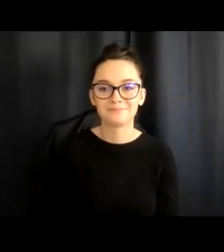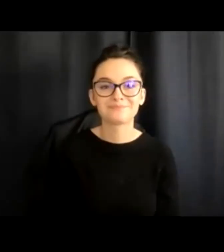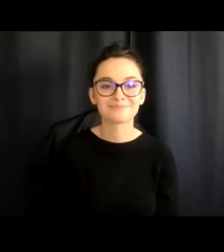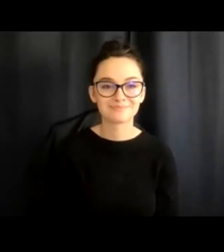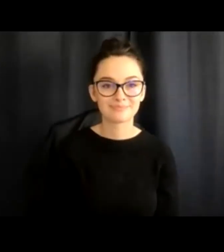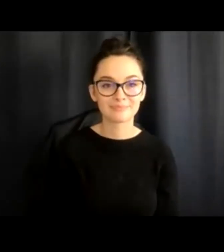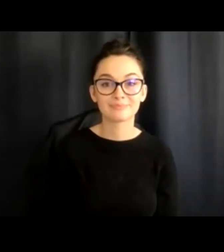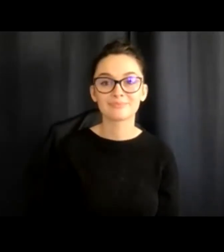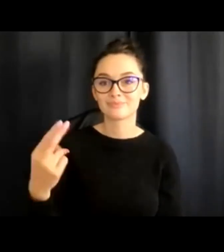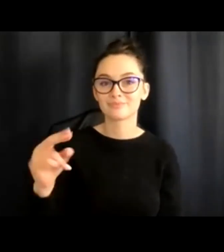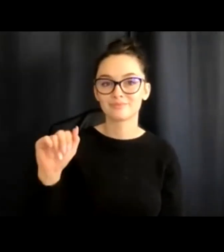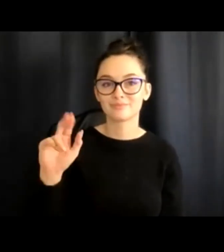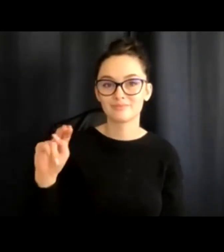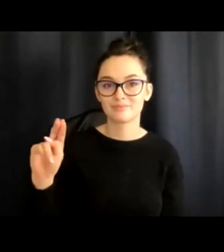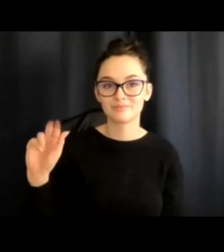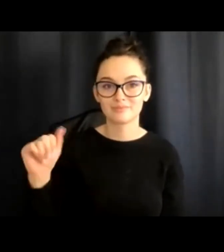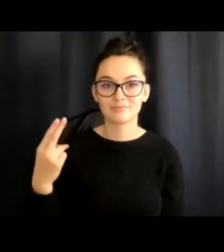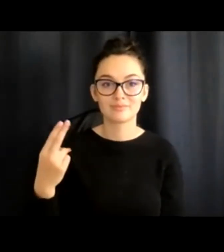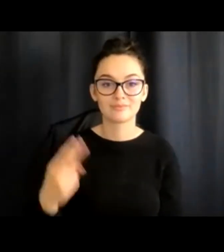Miss Hannah.